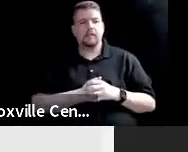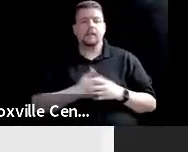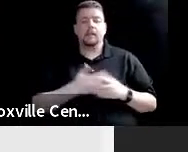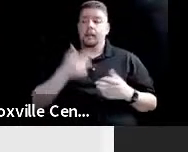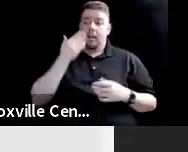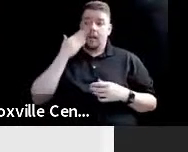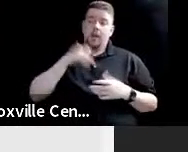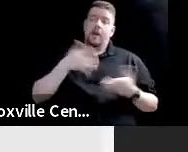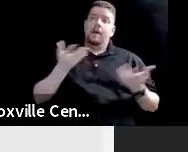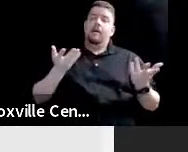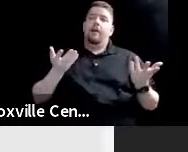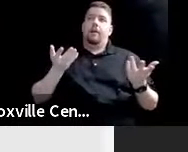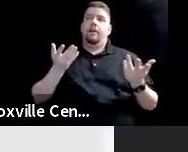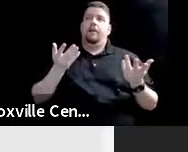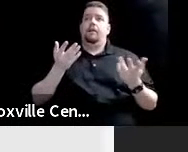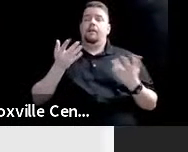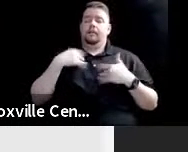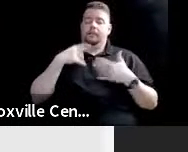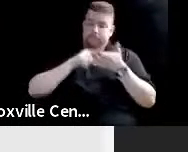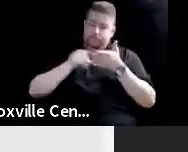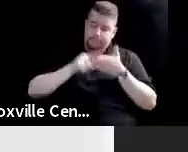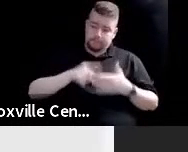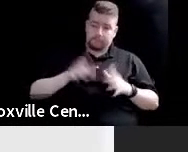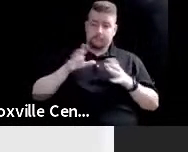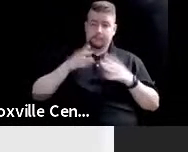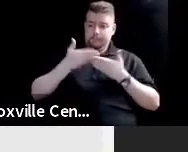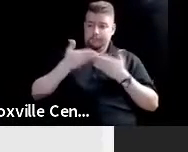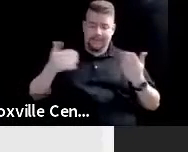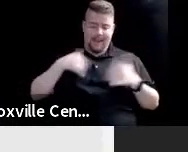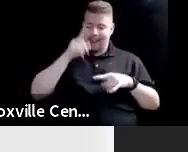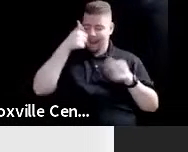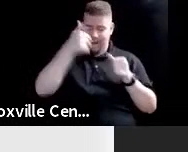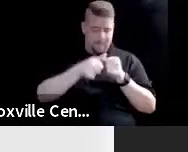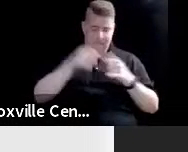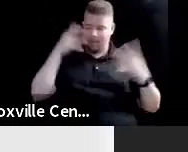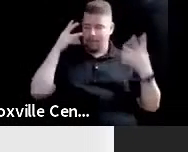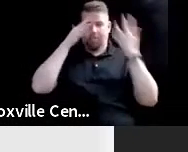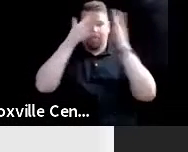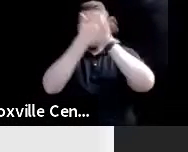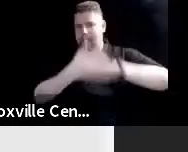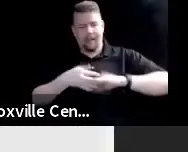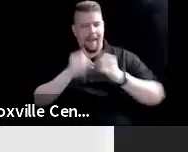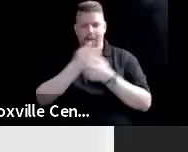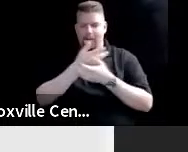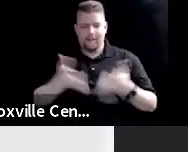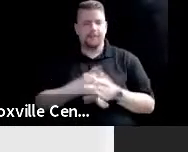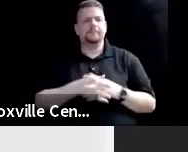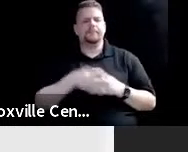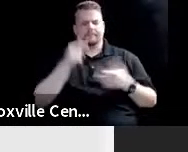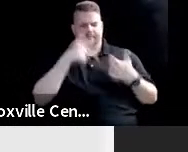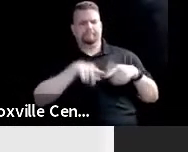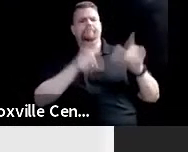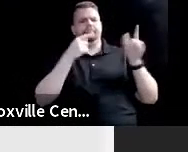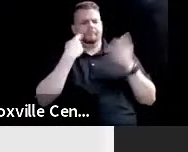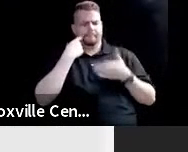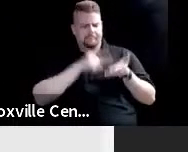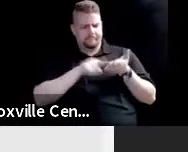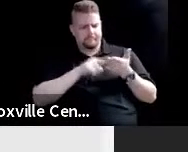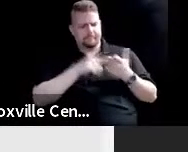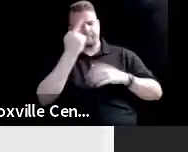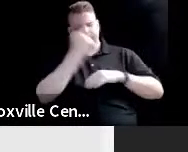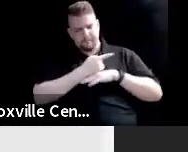You know what? I looked at a lot of stuff and now I can't remember. It's all running together. Yeah, I think that's what I found, looked up earlier today, that they've